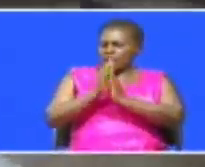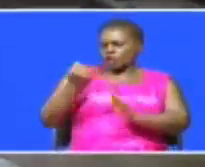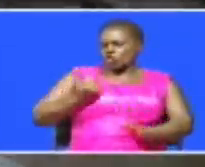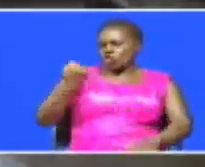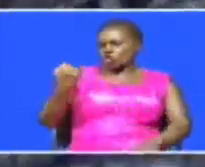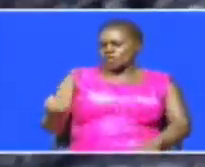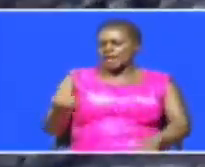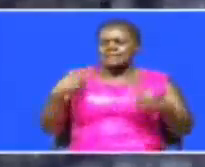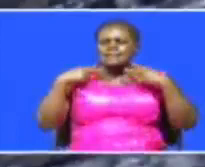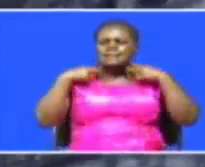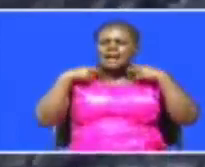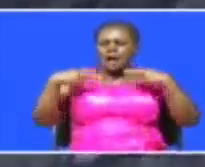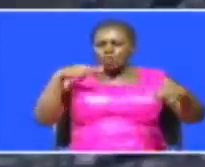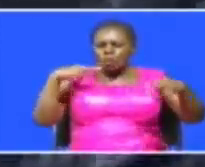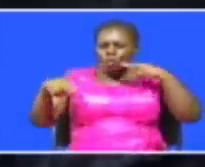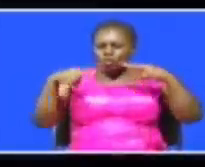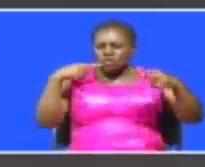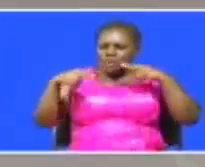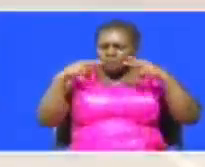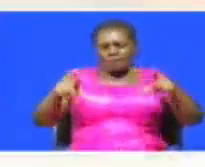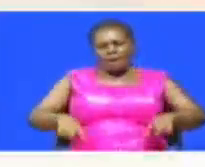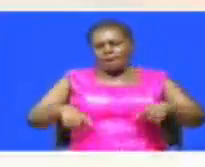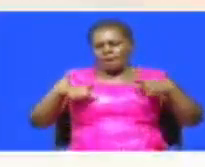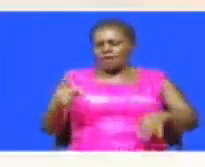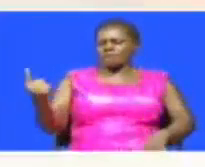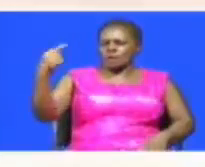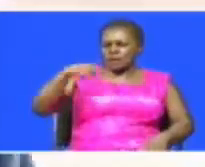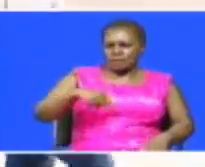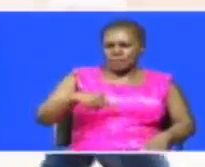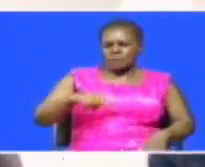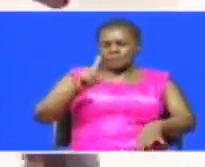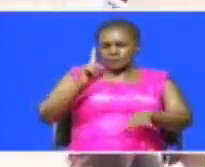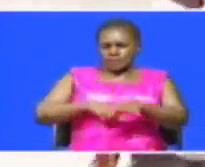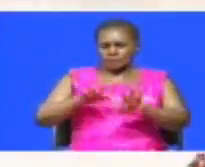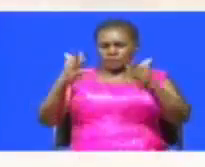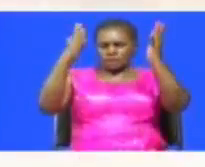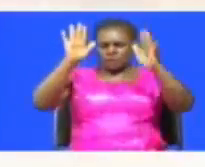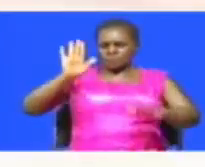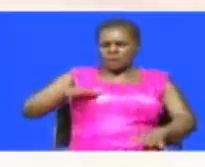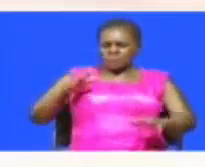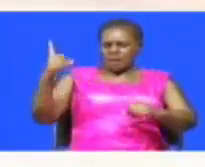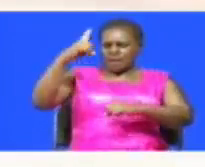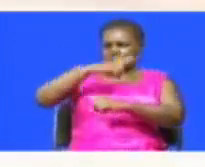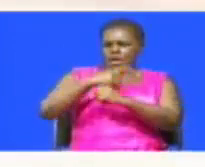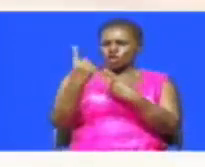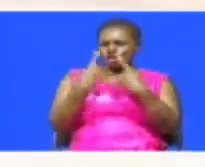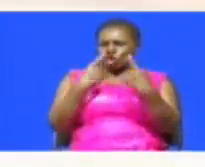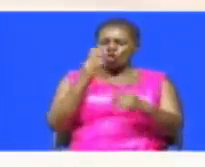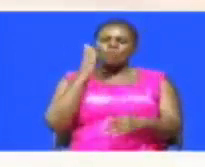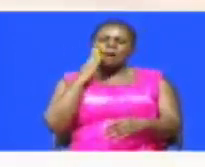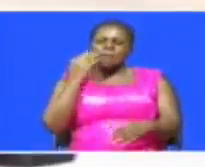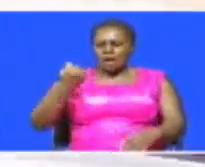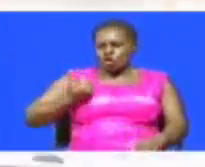who was trapped inside to come out alive. As the world marks Mother's Day, we talk to mother and